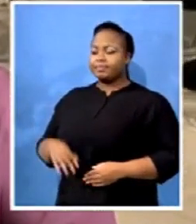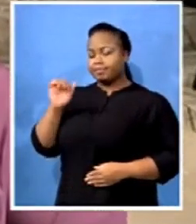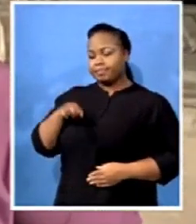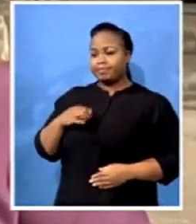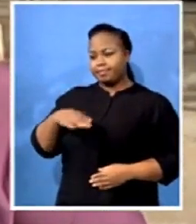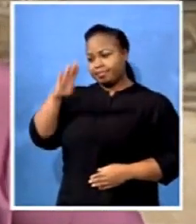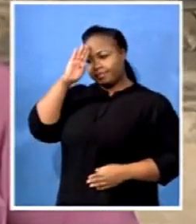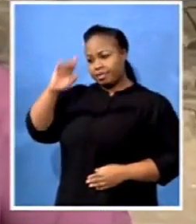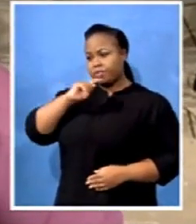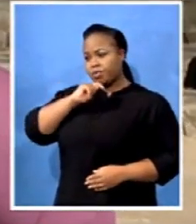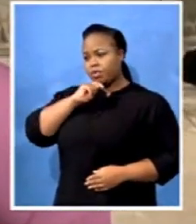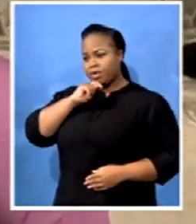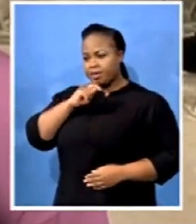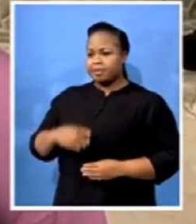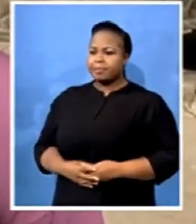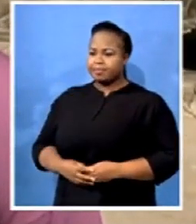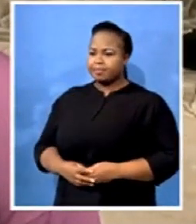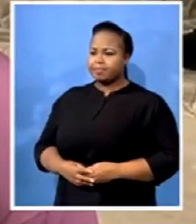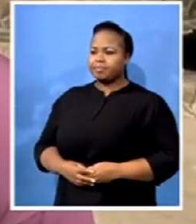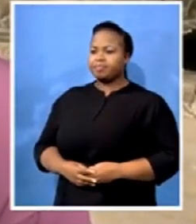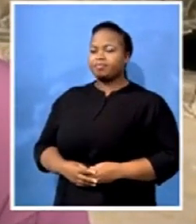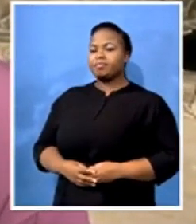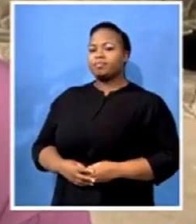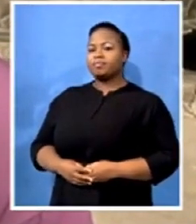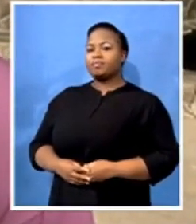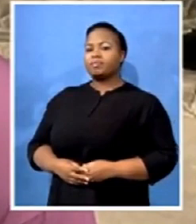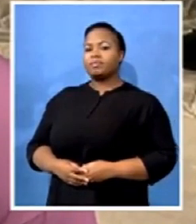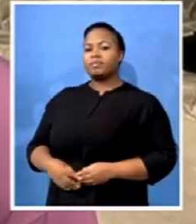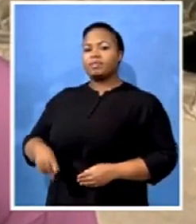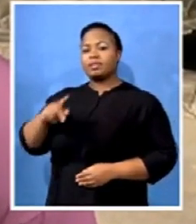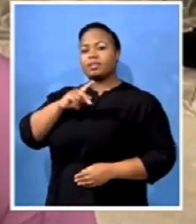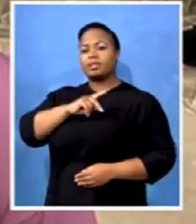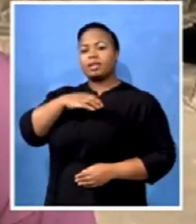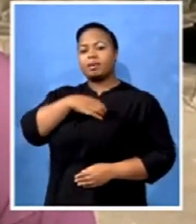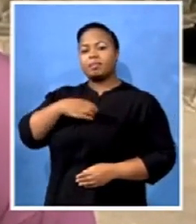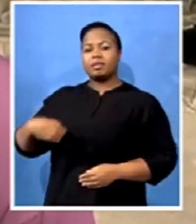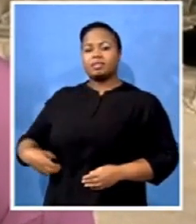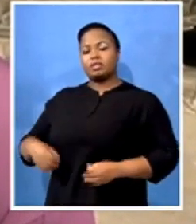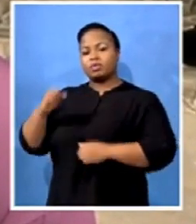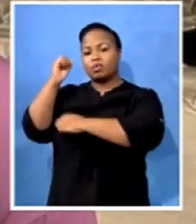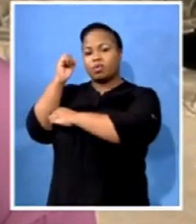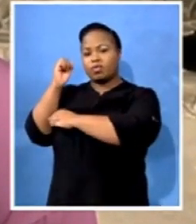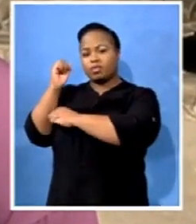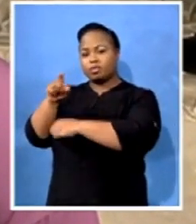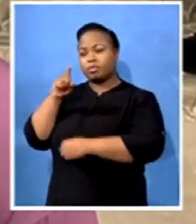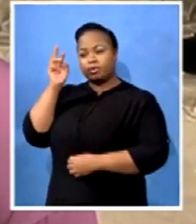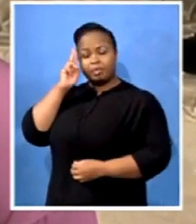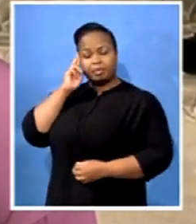From the Office of the Presidency, you remember that in the Presidency you have got a